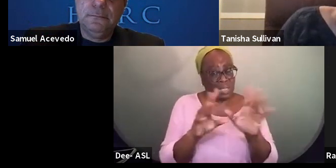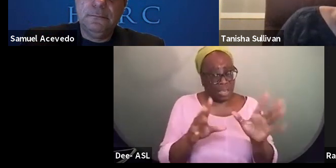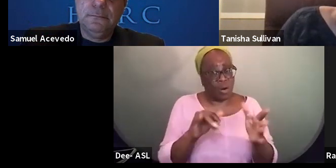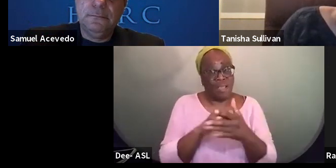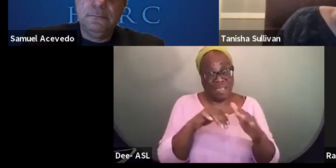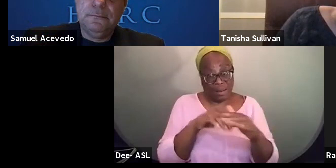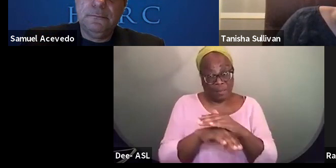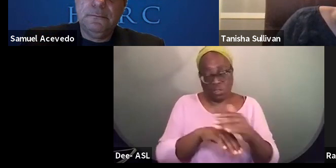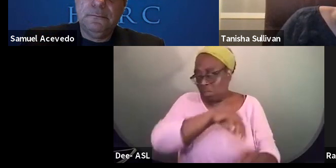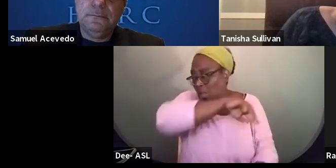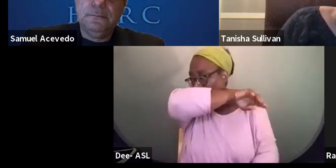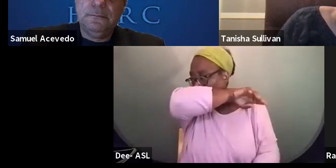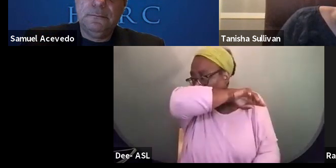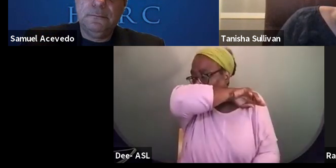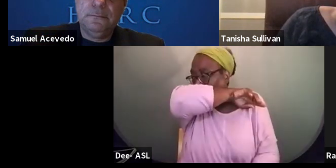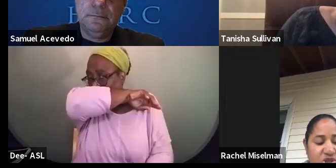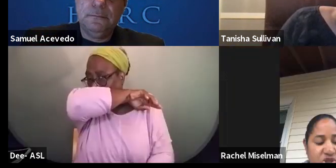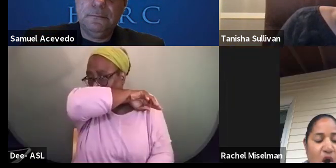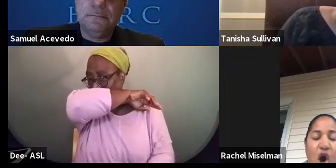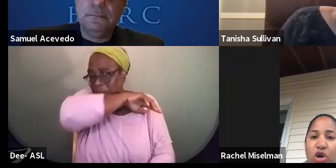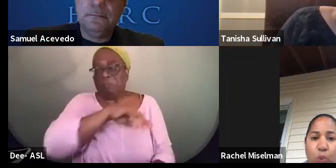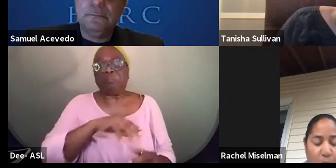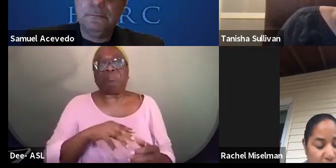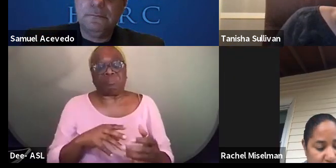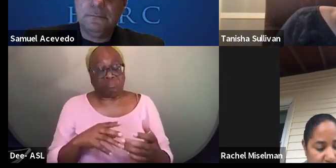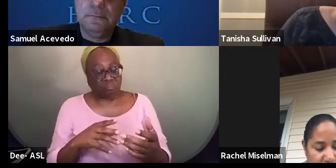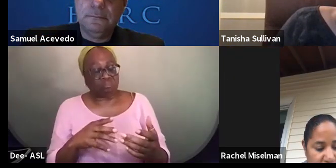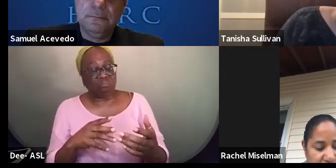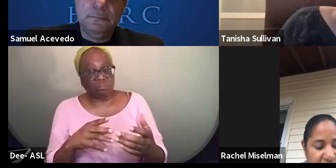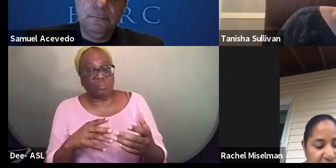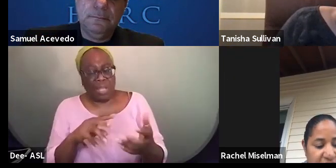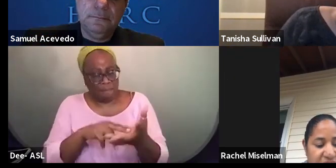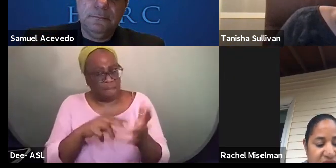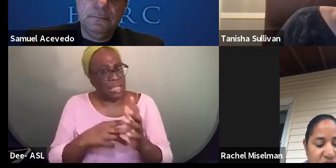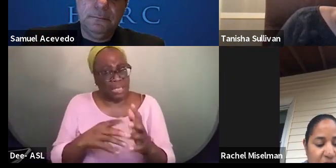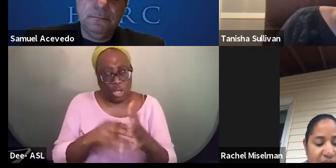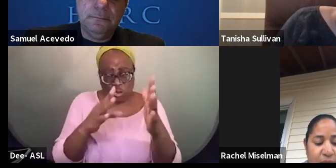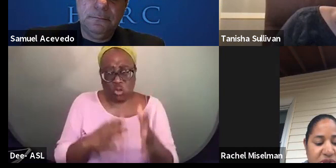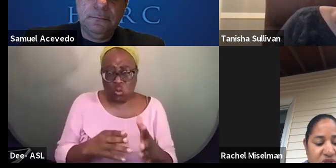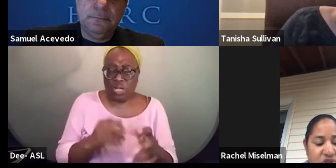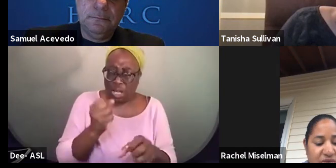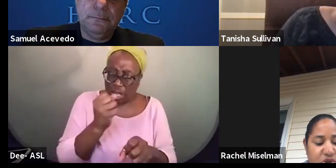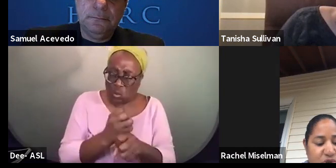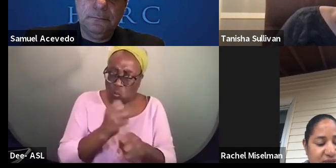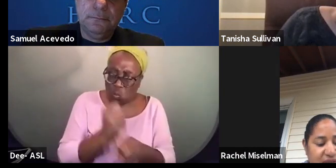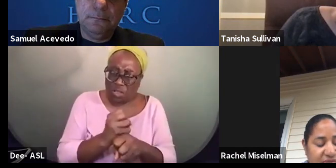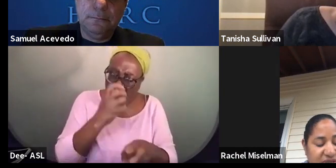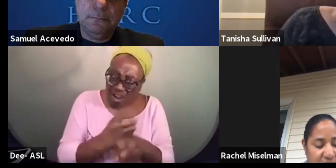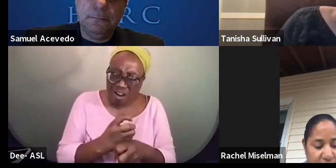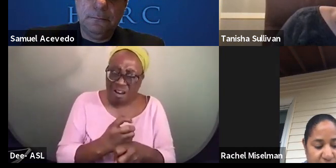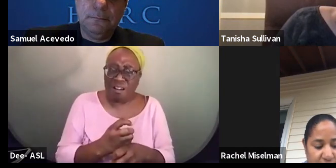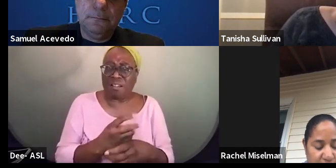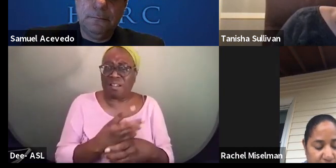admission to one of the exam schools represents a culmination of hard work. It is evidence of a solid acquisition of a certain set